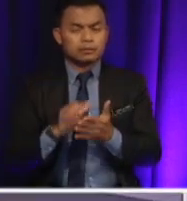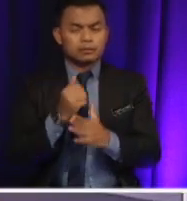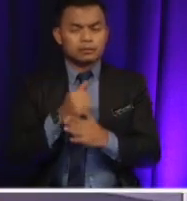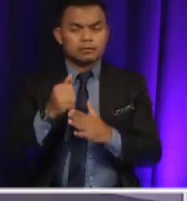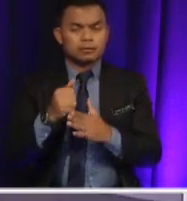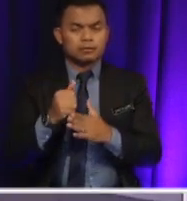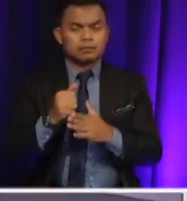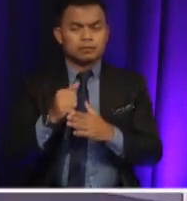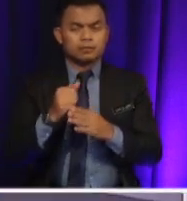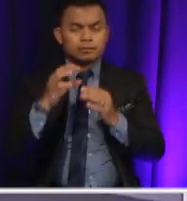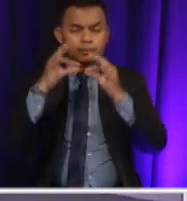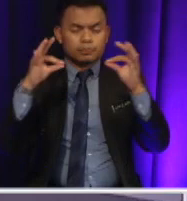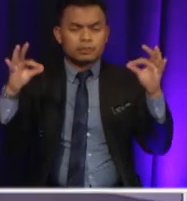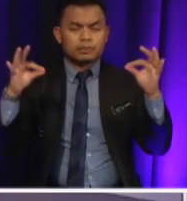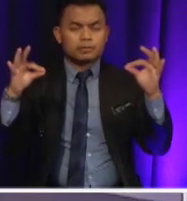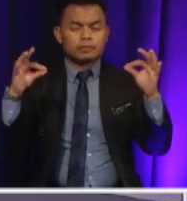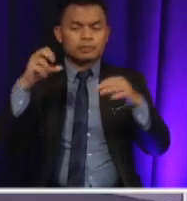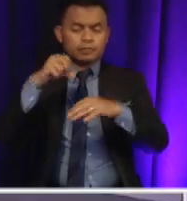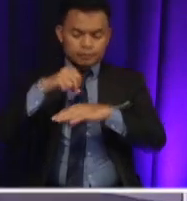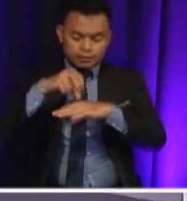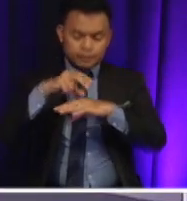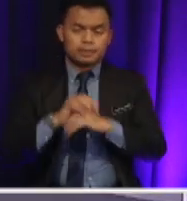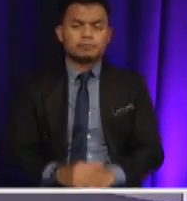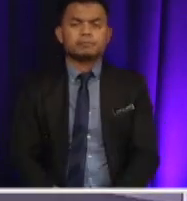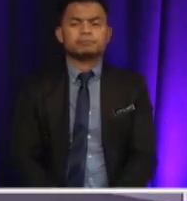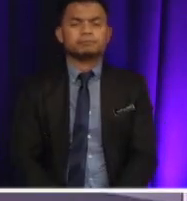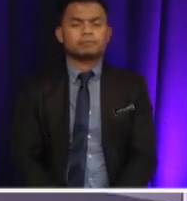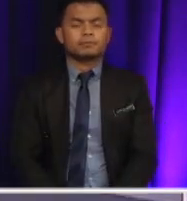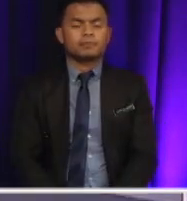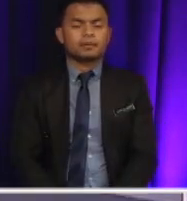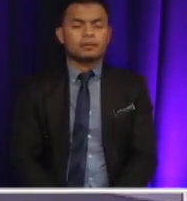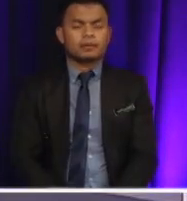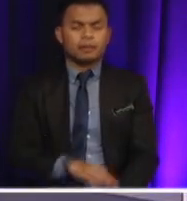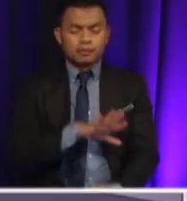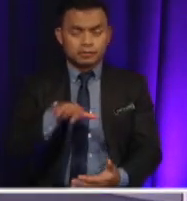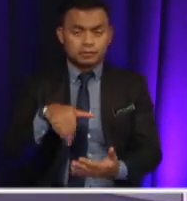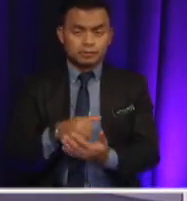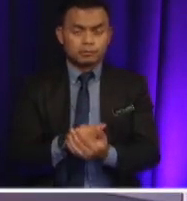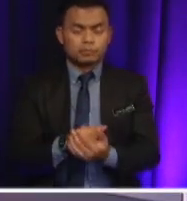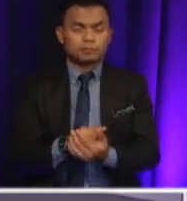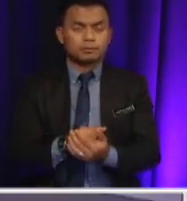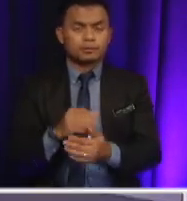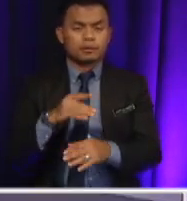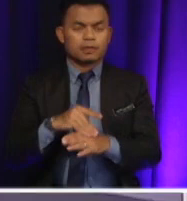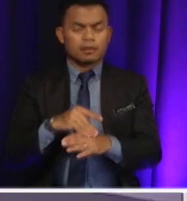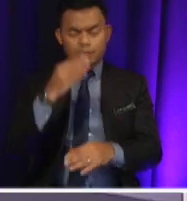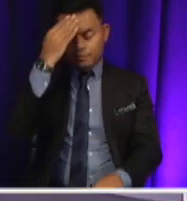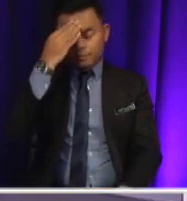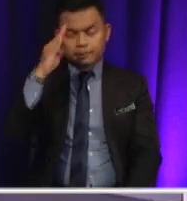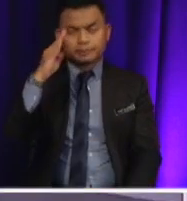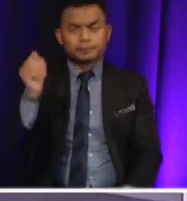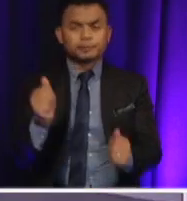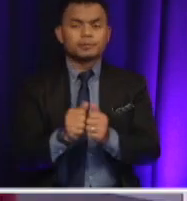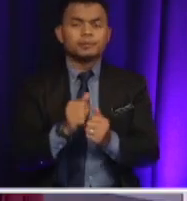is the advice. Good advice. All right? Okay. Good. So all the items, you got it right. They are just not used anymore and forgotten.